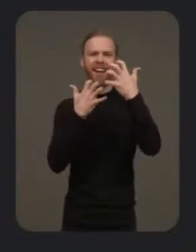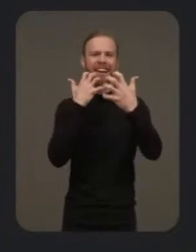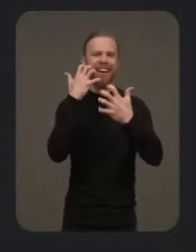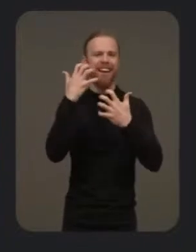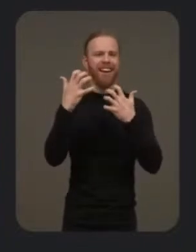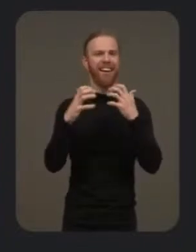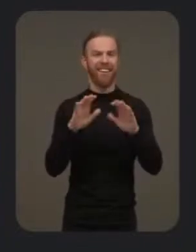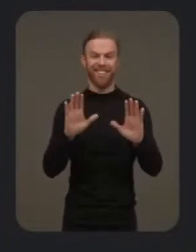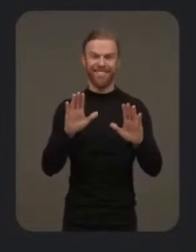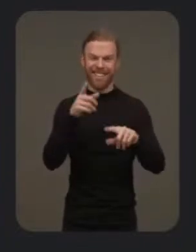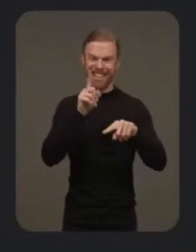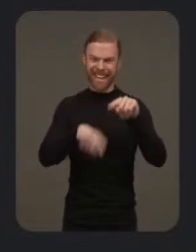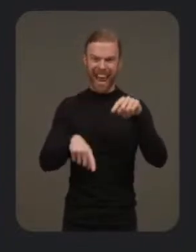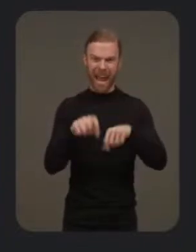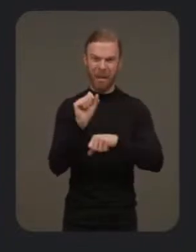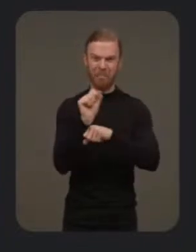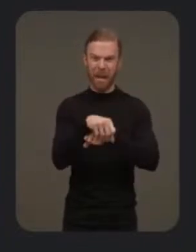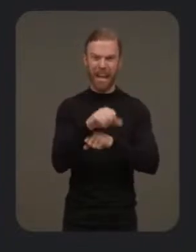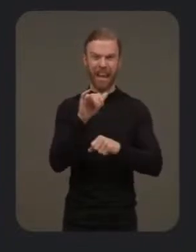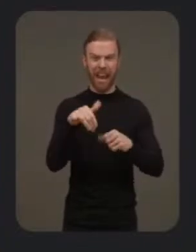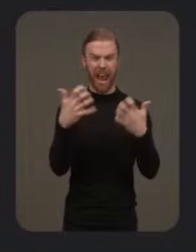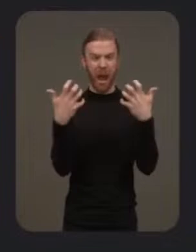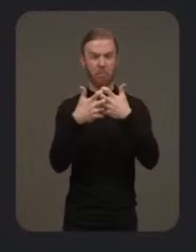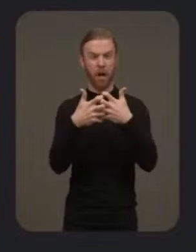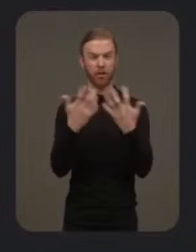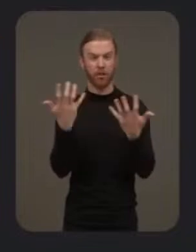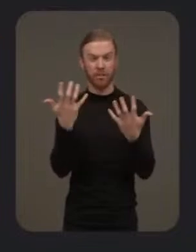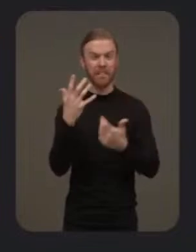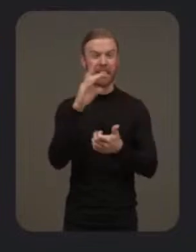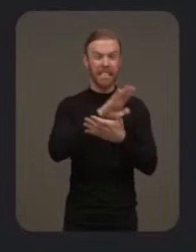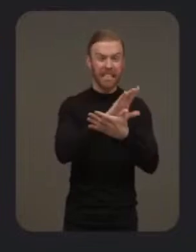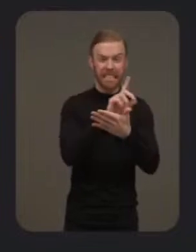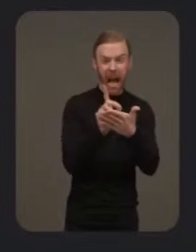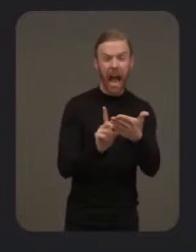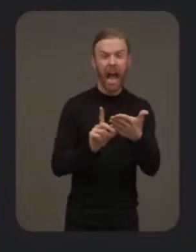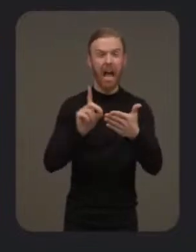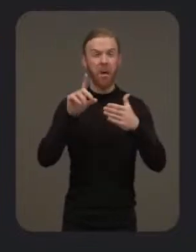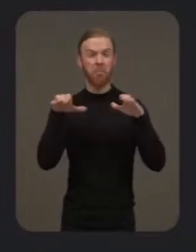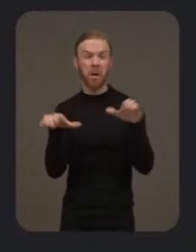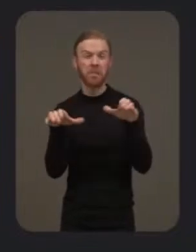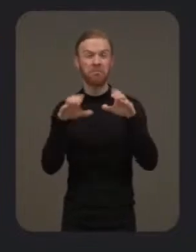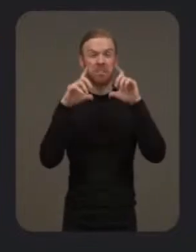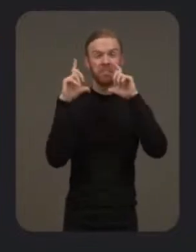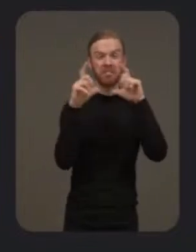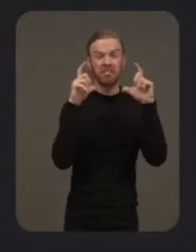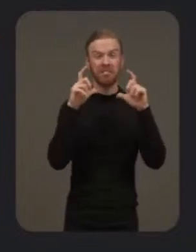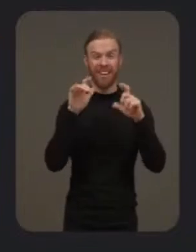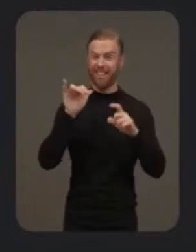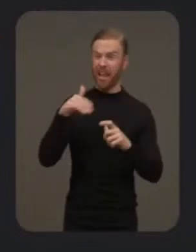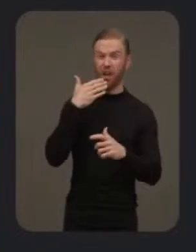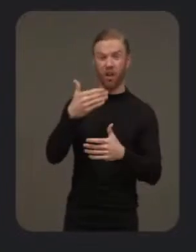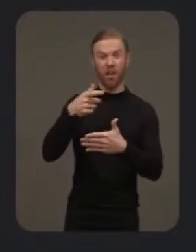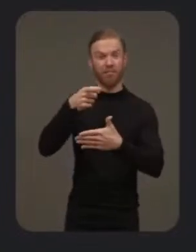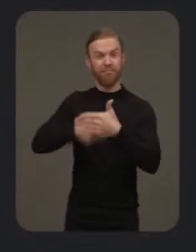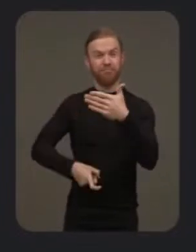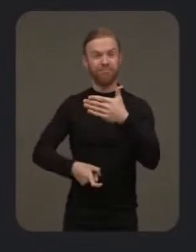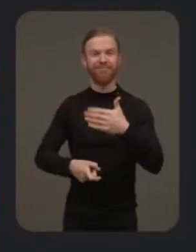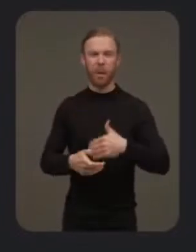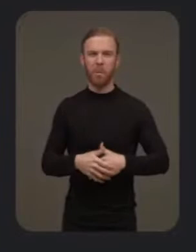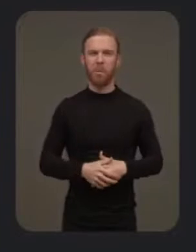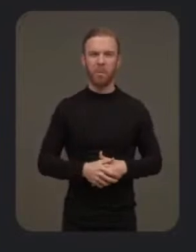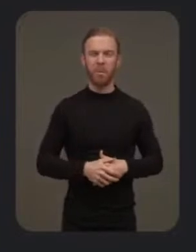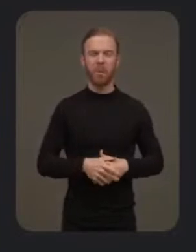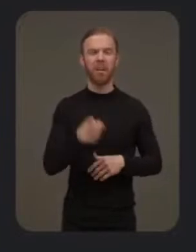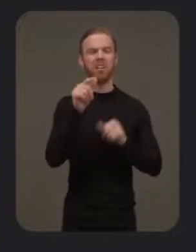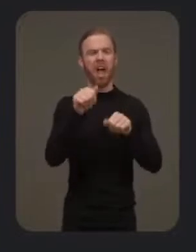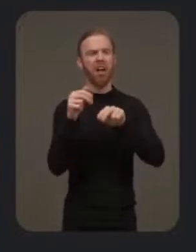It's an unbeatable combination of design, performance, and photography, all at a great value. And you can